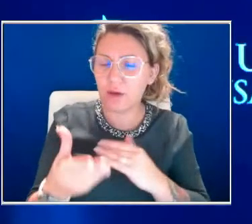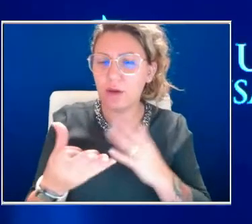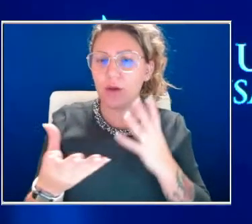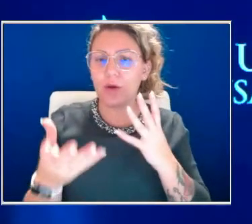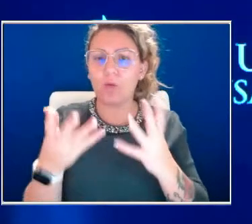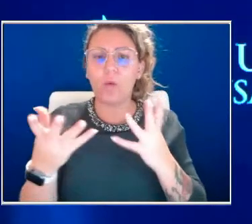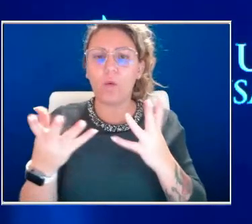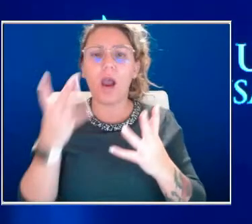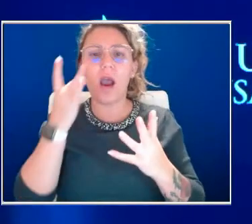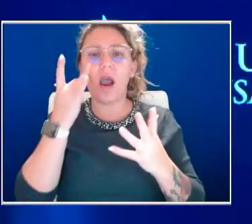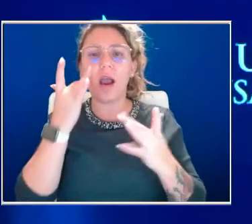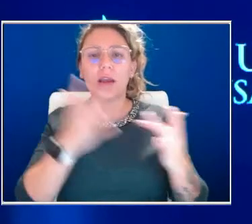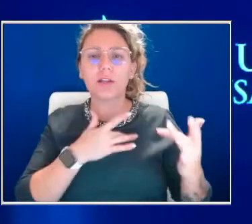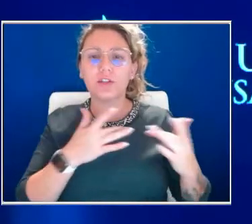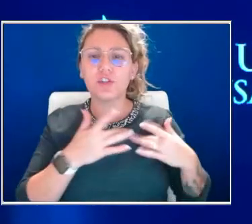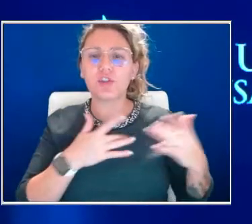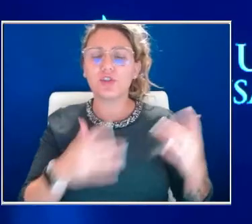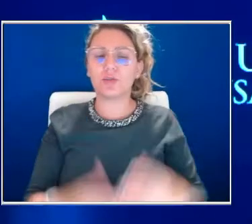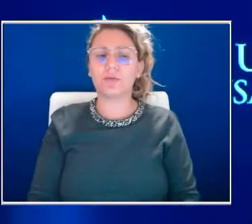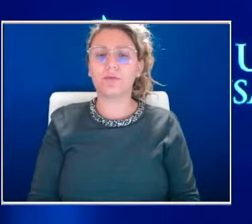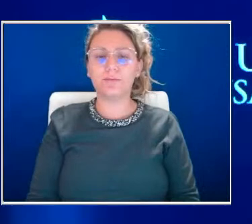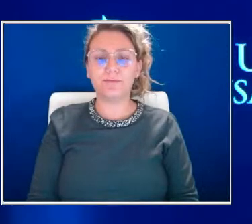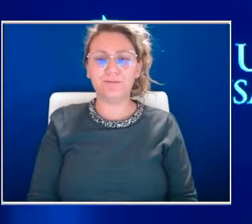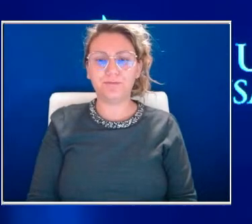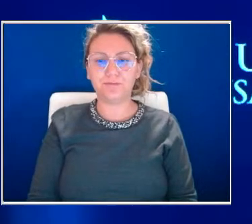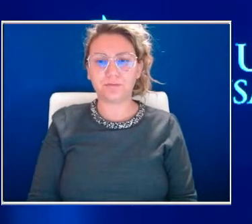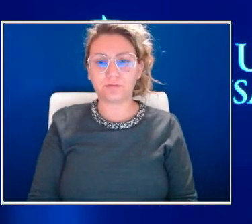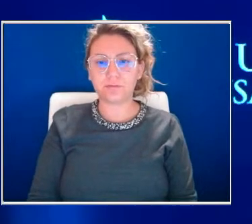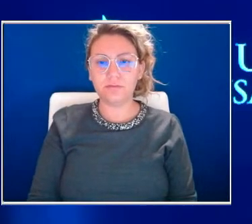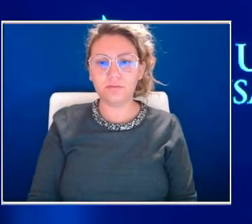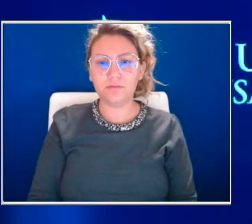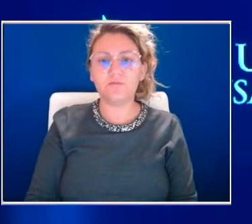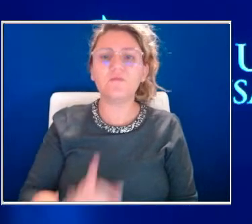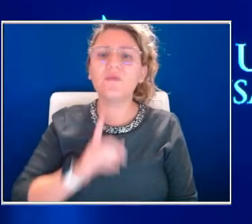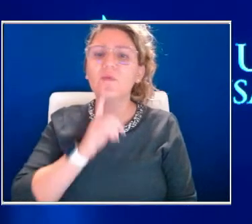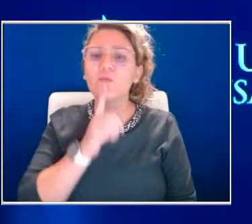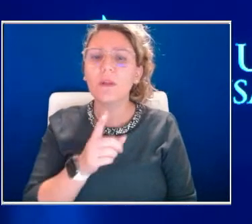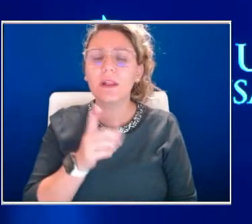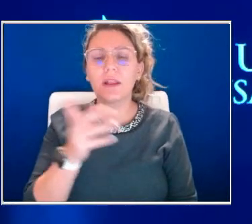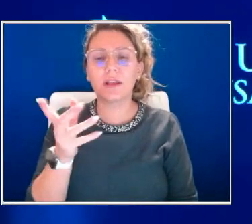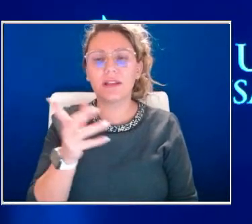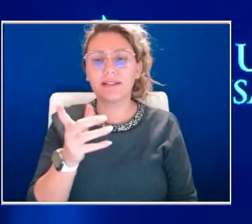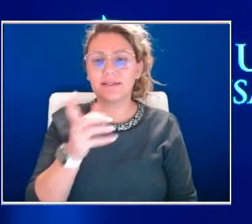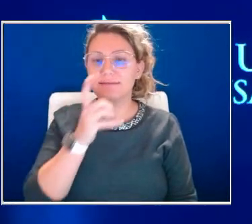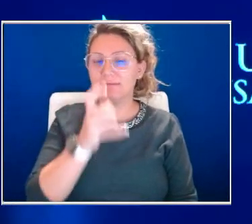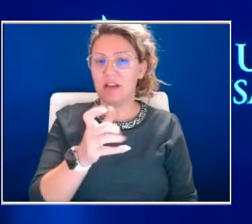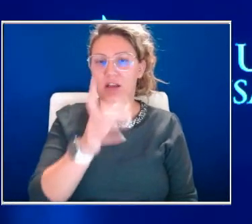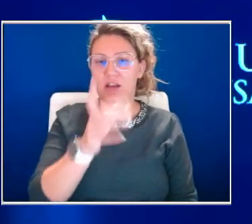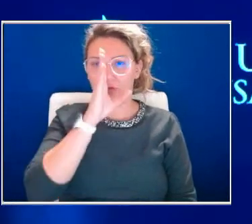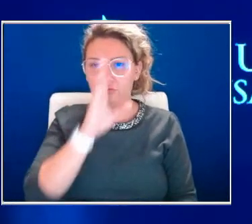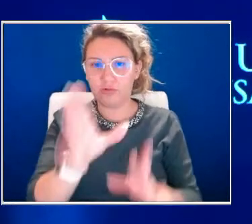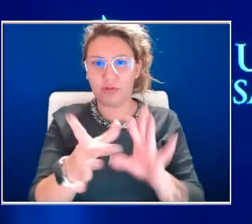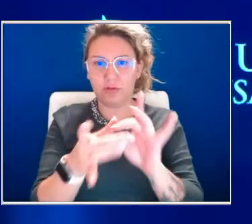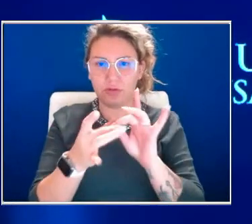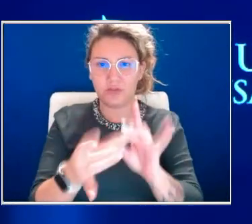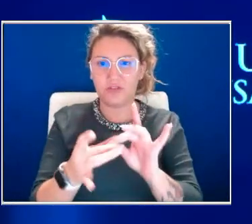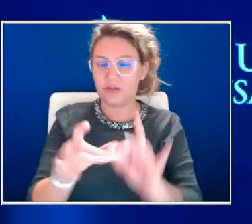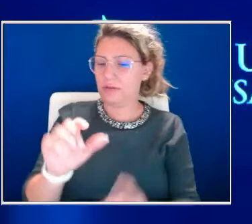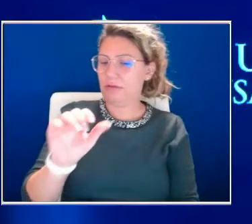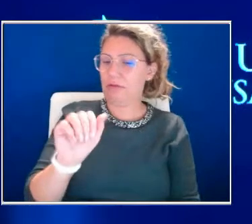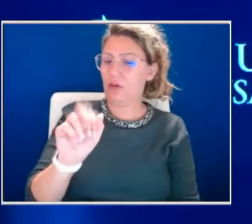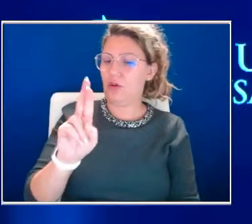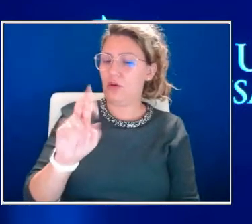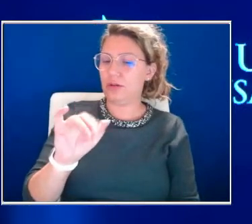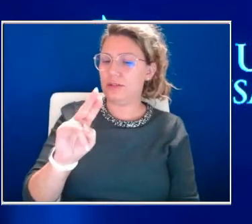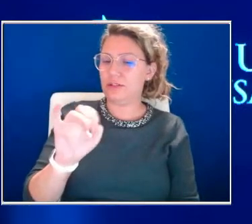concerned? Well, there really is not a direct connection between the arterial system and the venous system. They